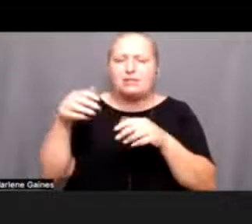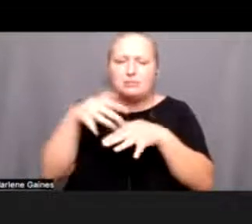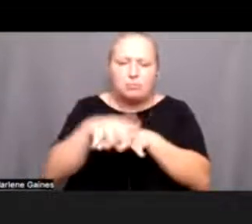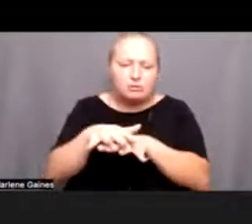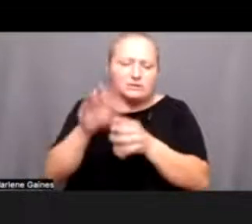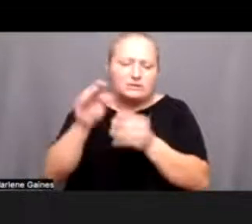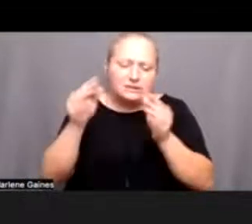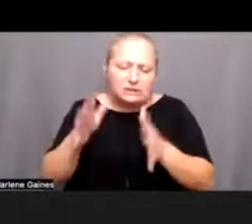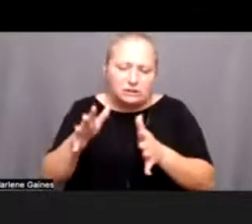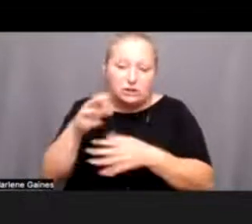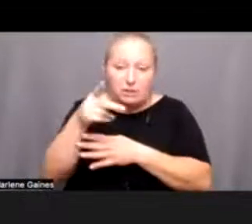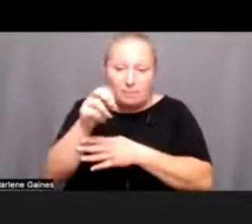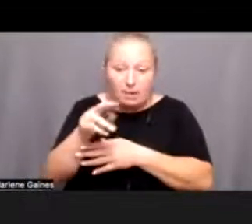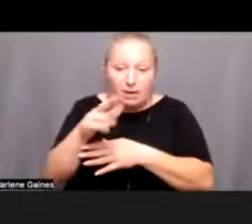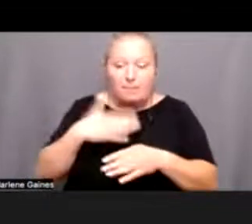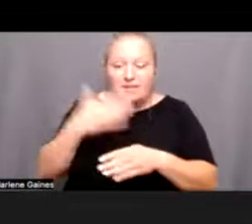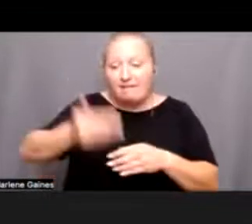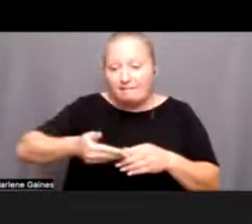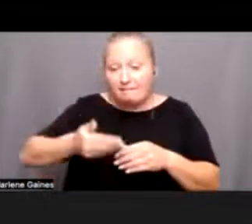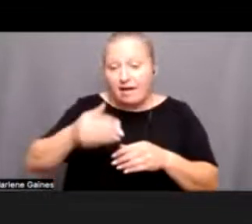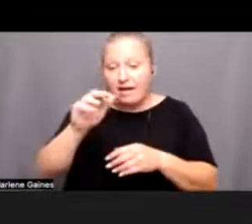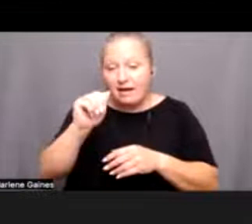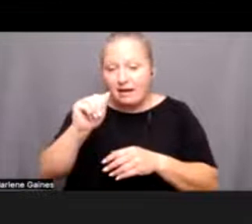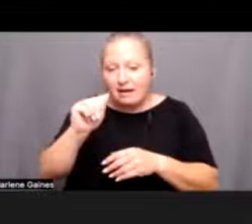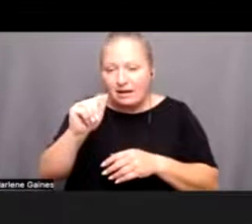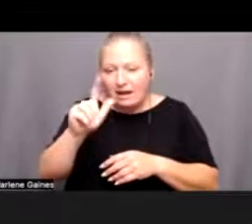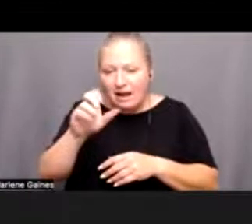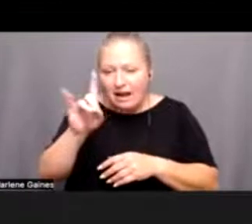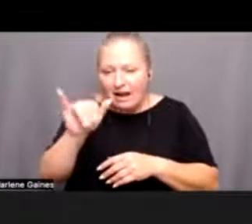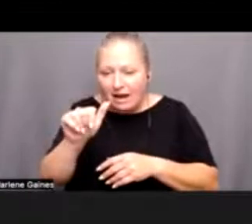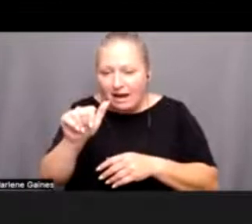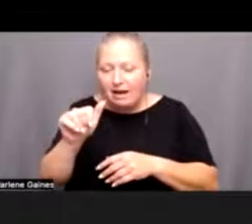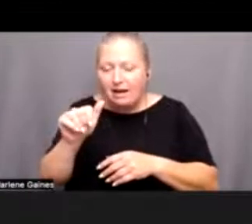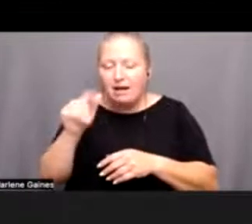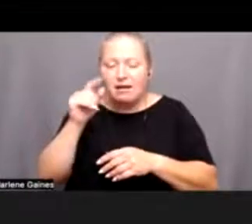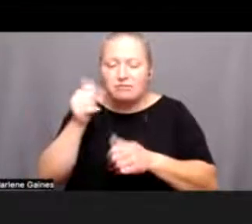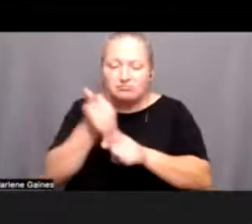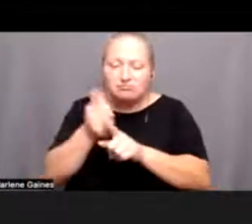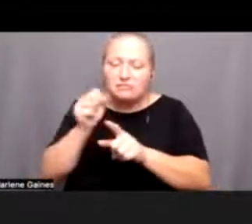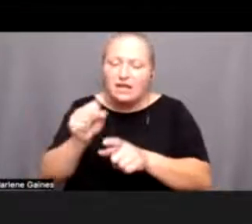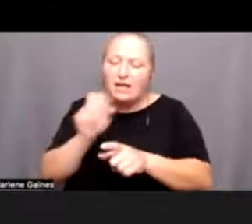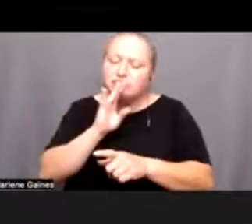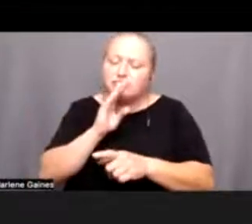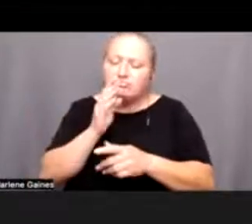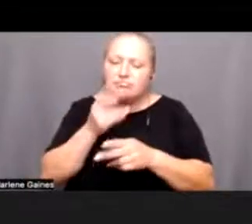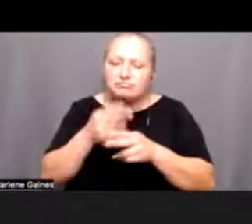you could invite Aleida up to say just a few words.